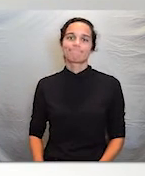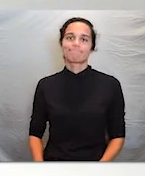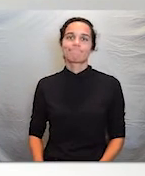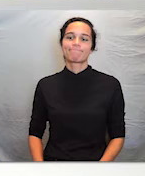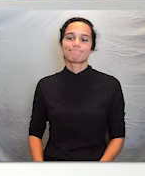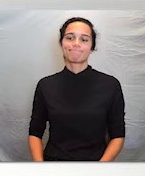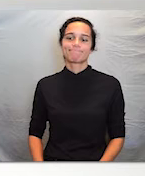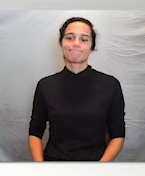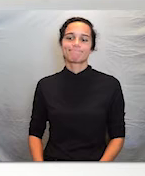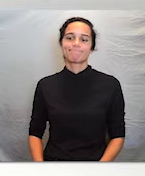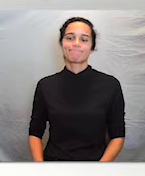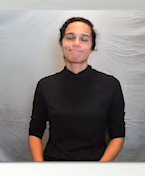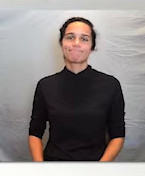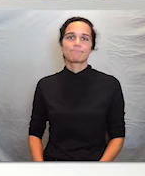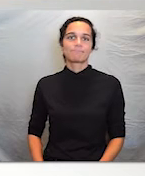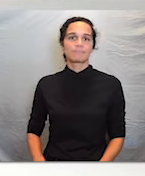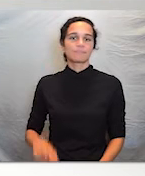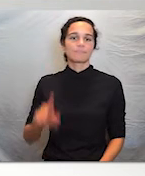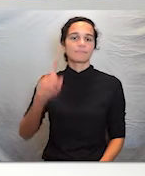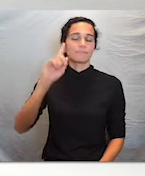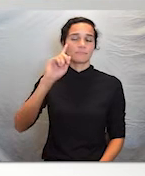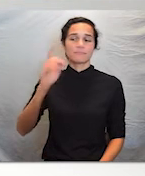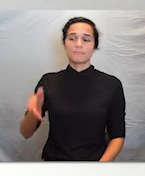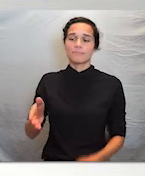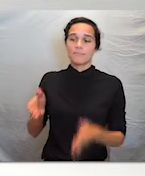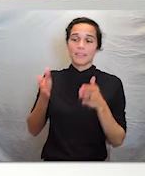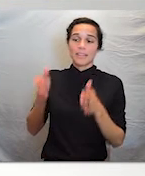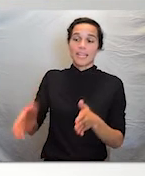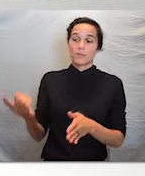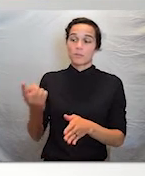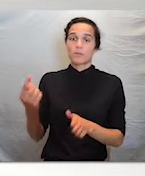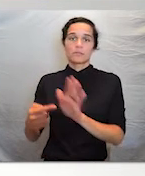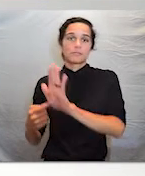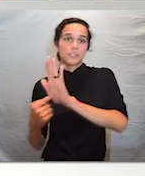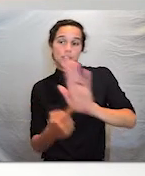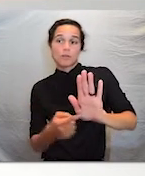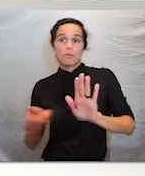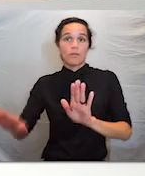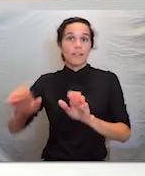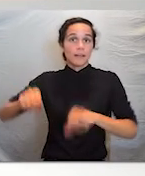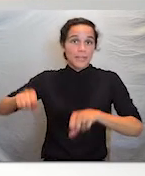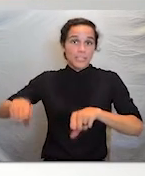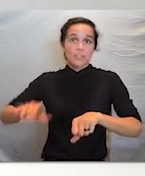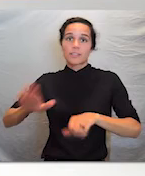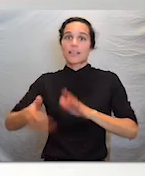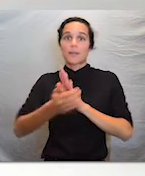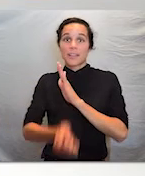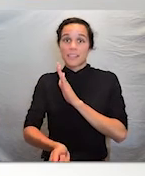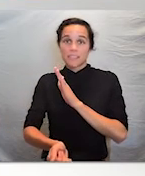not allowing the person to show their true potential and ability.